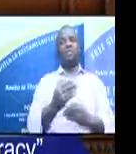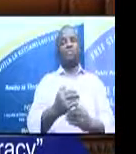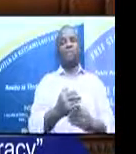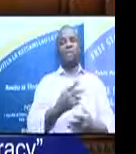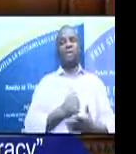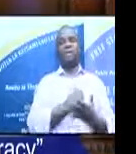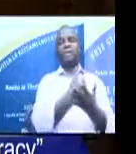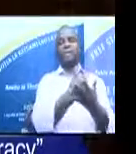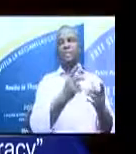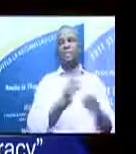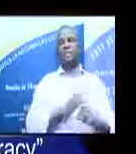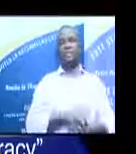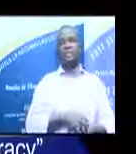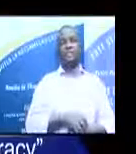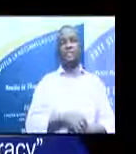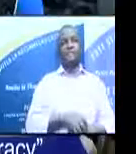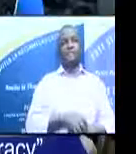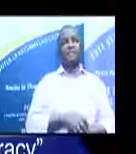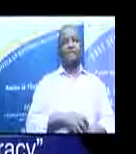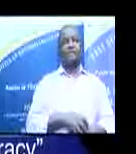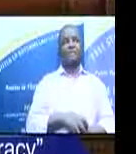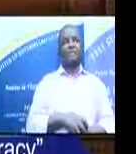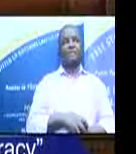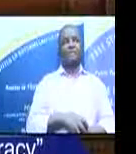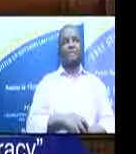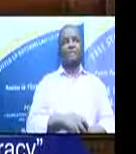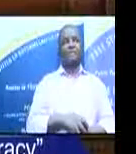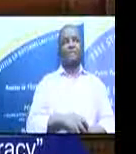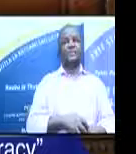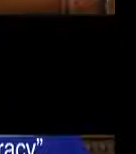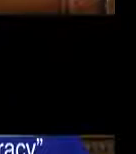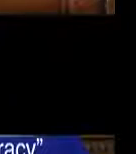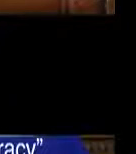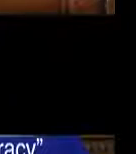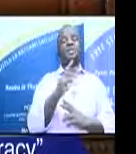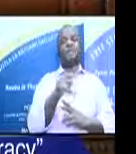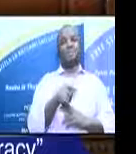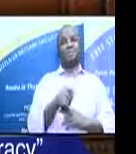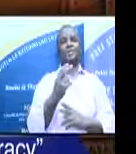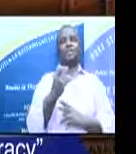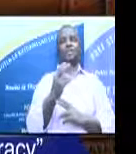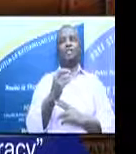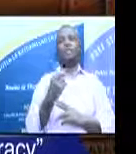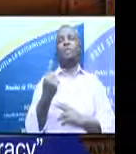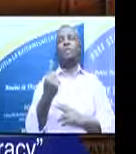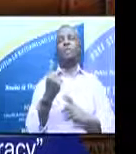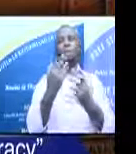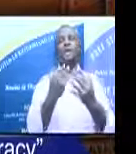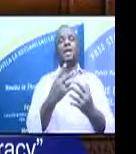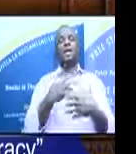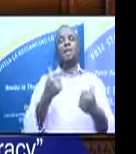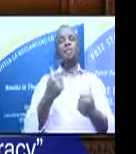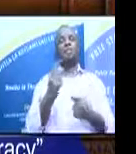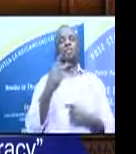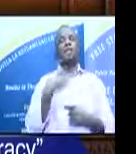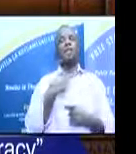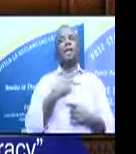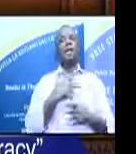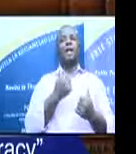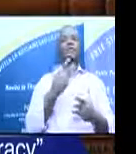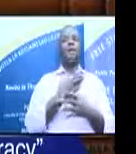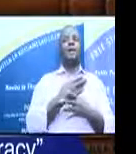future. In the MEC of Health's 2021 budget vote debate, she spoke of the health workers, and I